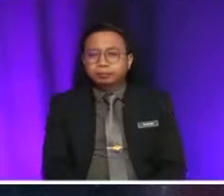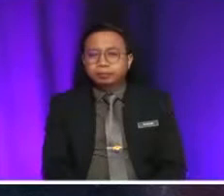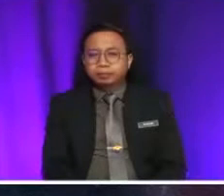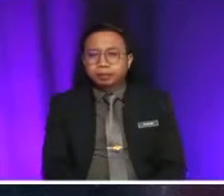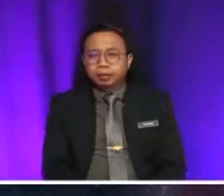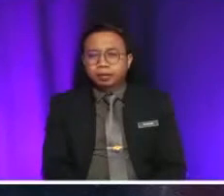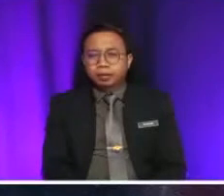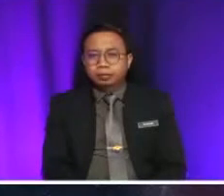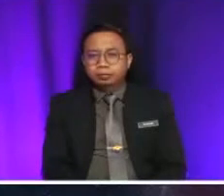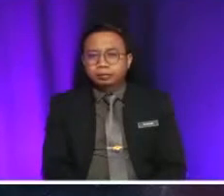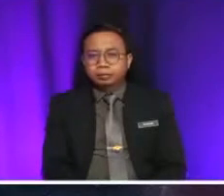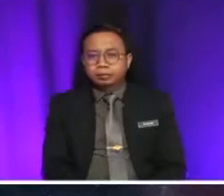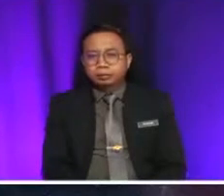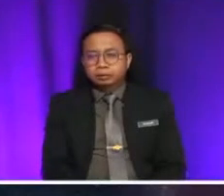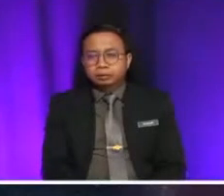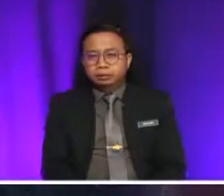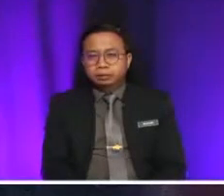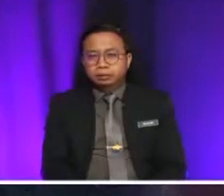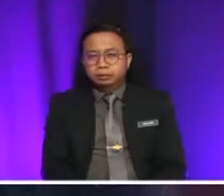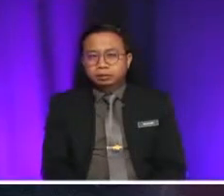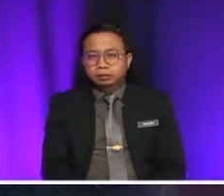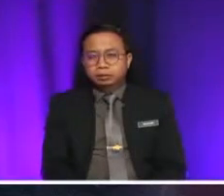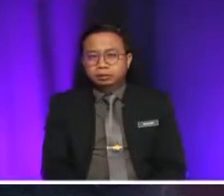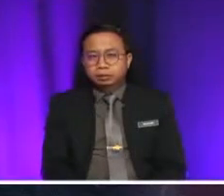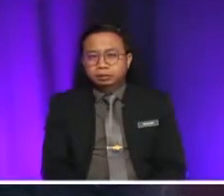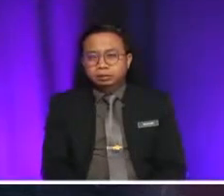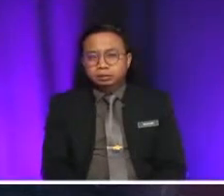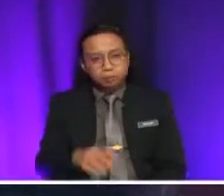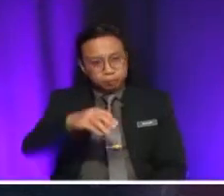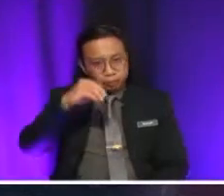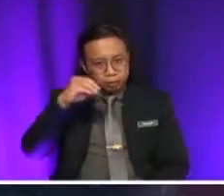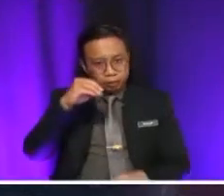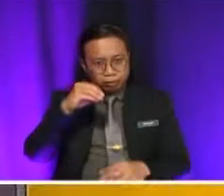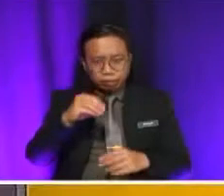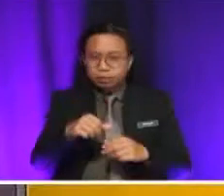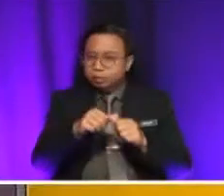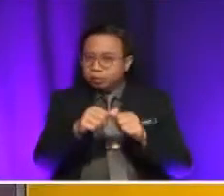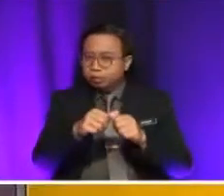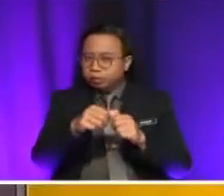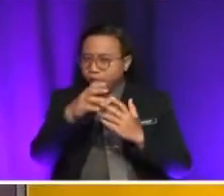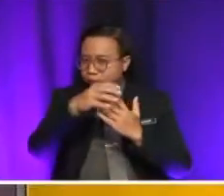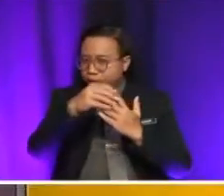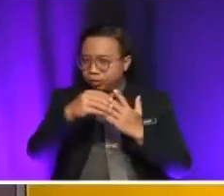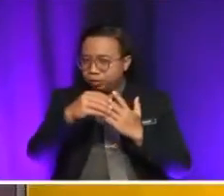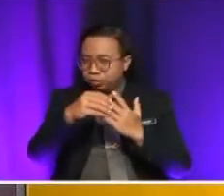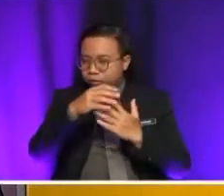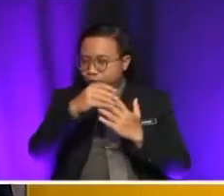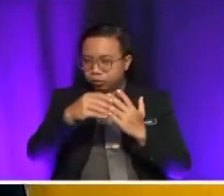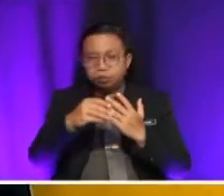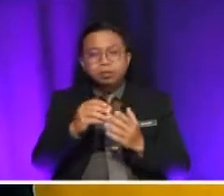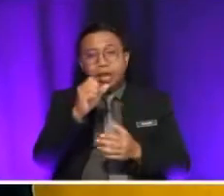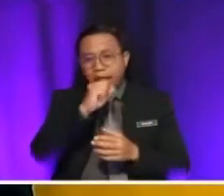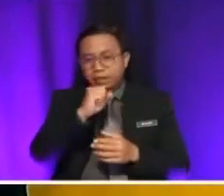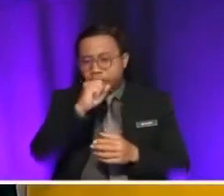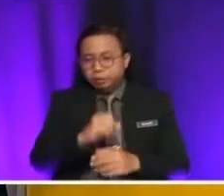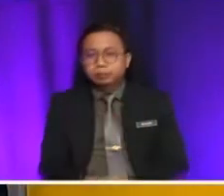Okay, no, you are not going to raise your hands. Oh, okay, it's not going to be a surprise. I'm They're going done to reading. pick you based on your ice cream. I know Vashani is very excited. She put up her hand